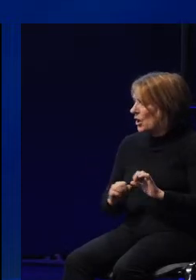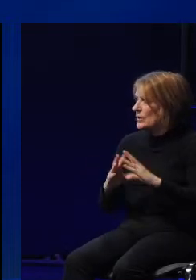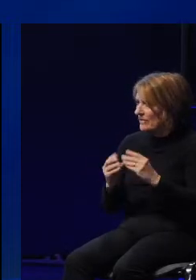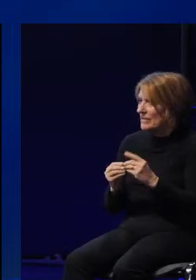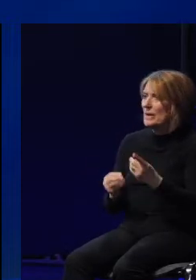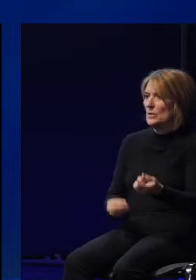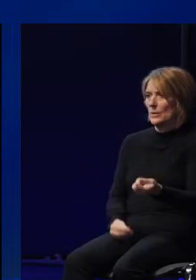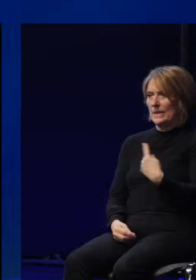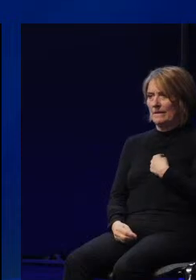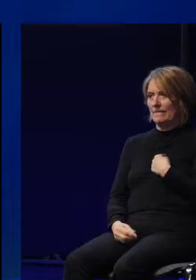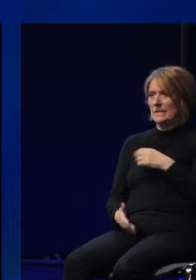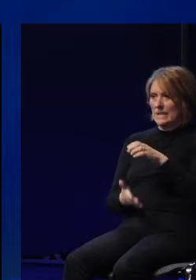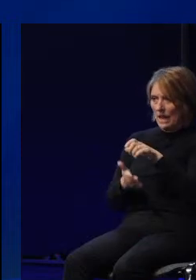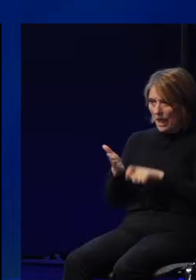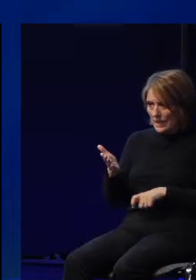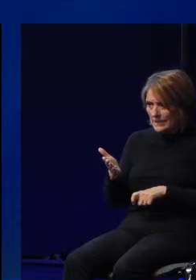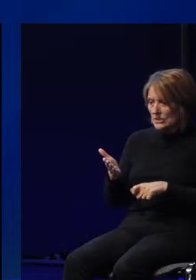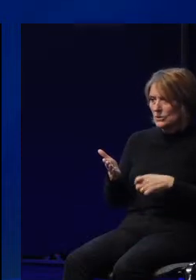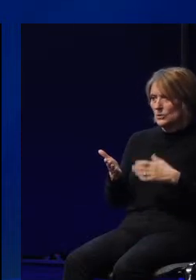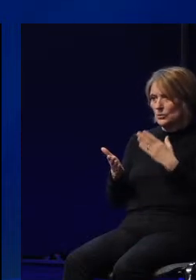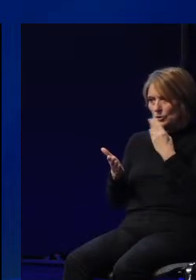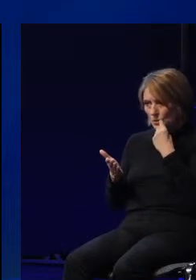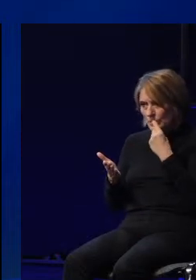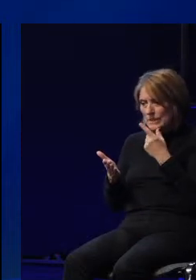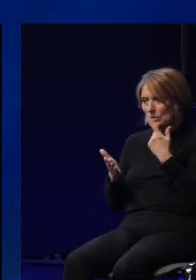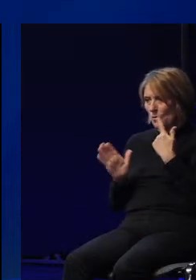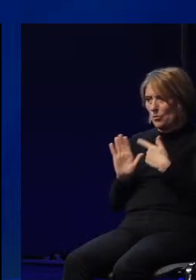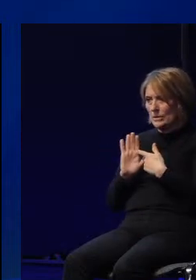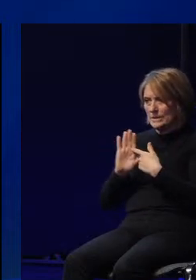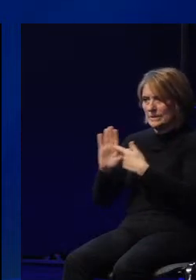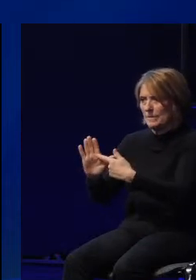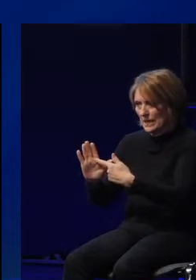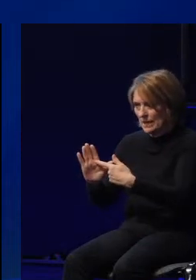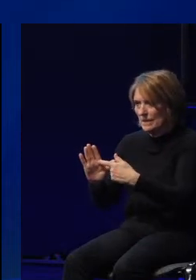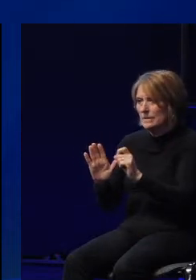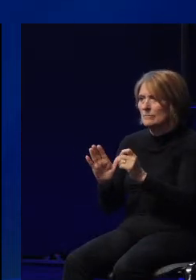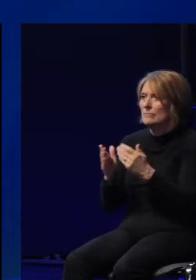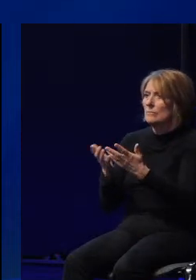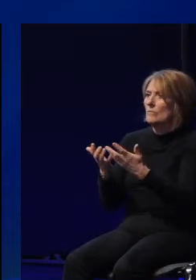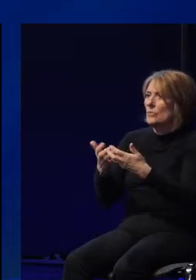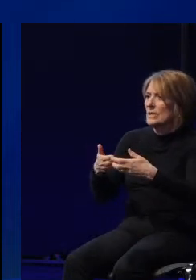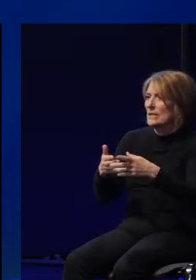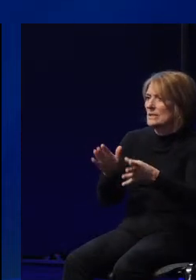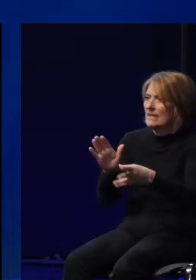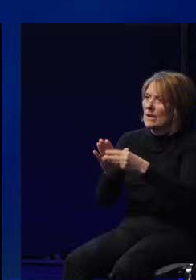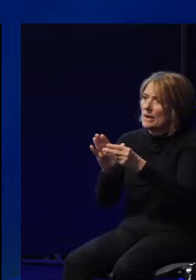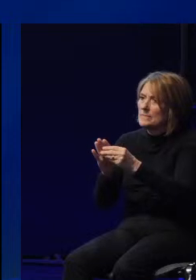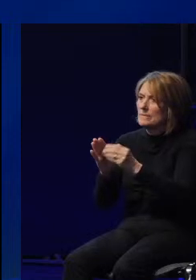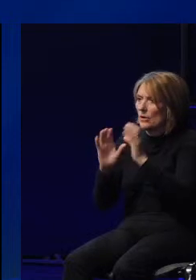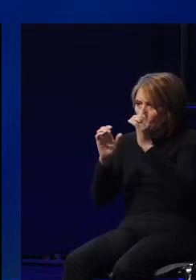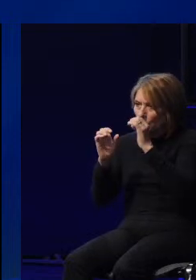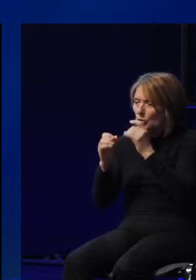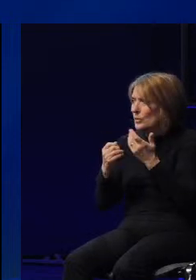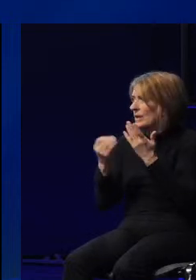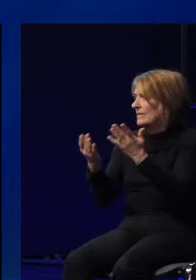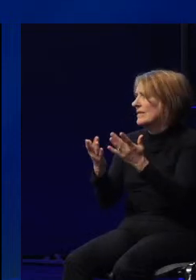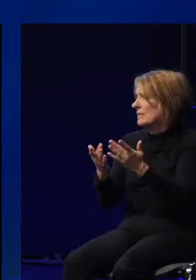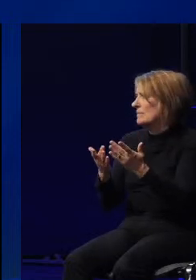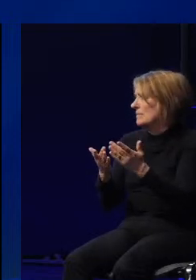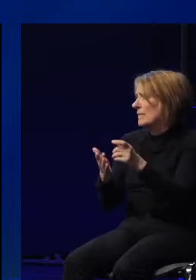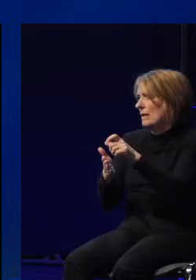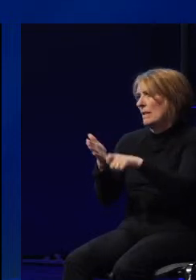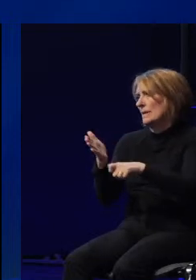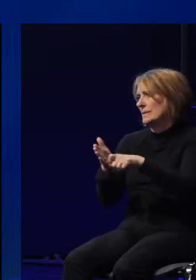us a license to use it and to display it, which is a very technical point, to be honest. It's more like if you upload something to Google, you're also giving them license to display it back to